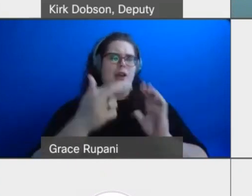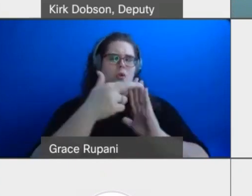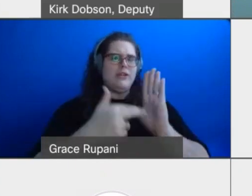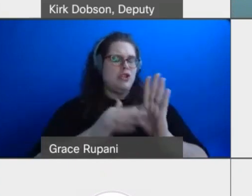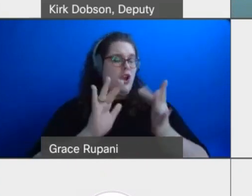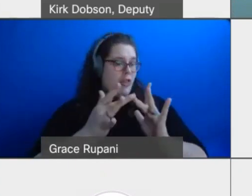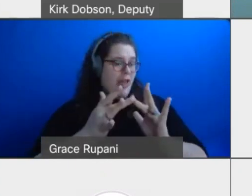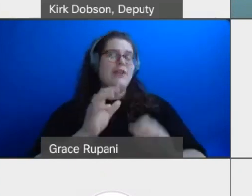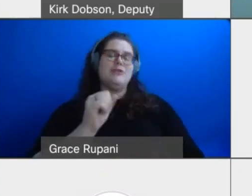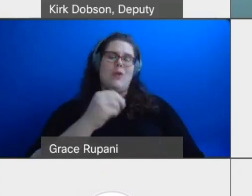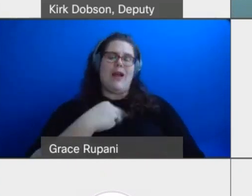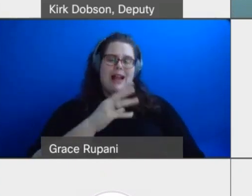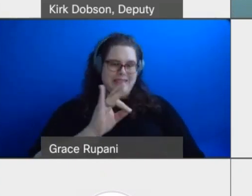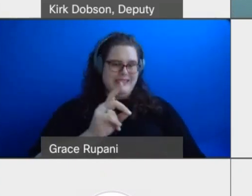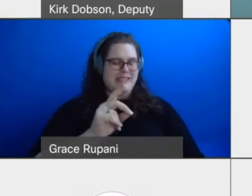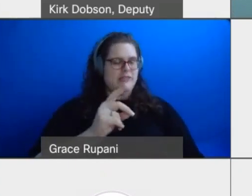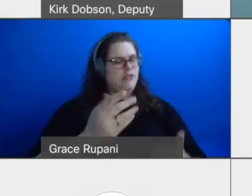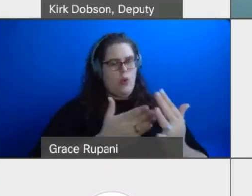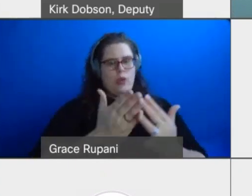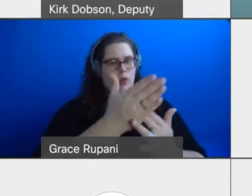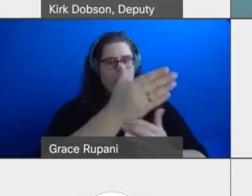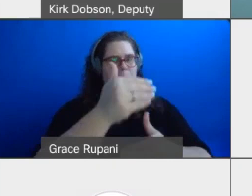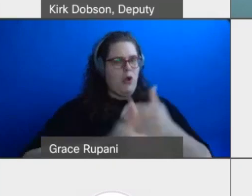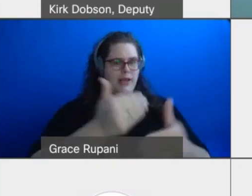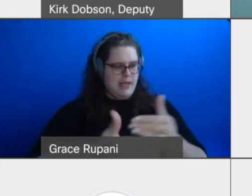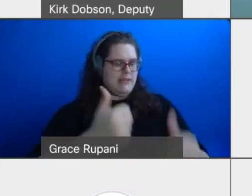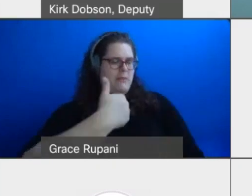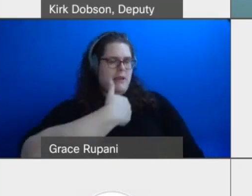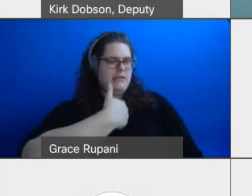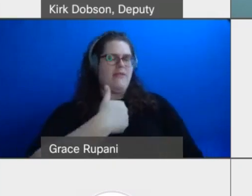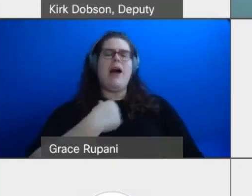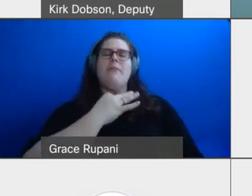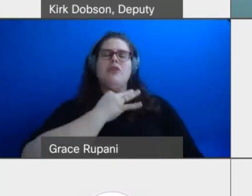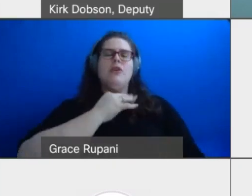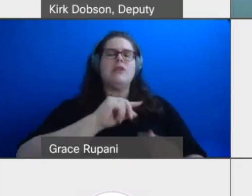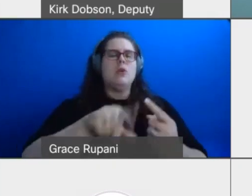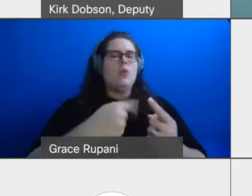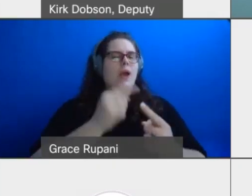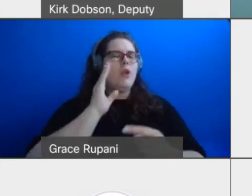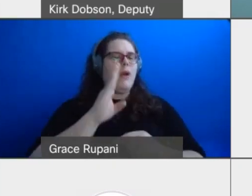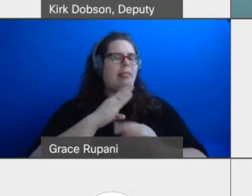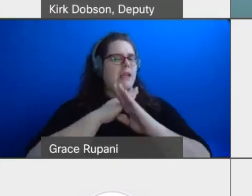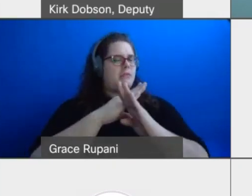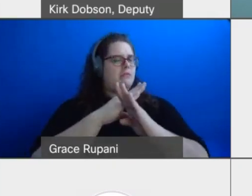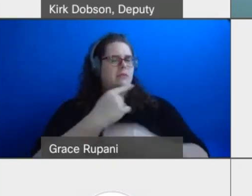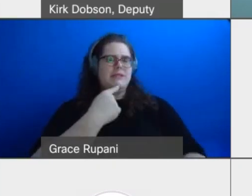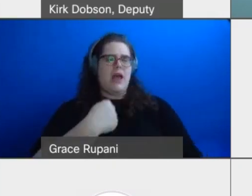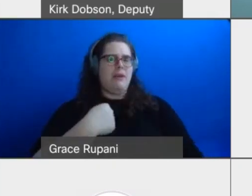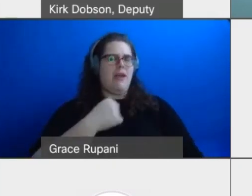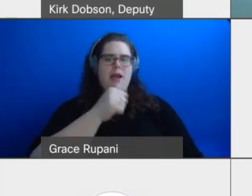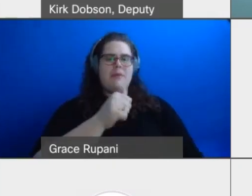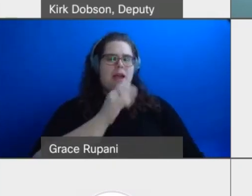end and hitting yes, schedule an appointment. And I was curious at what point it would say to me, you're not 65, you can't do